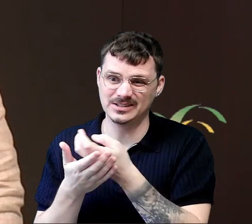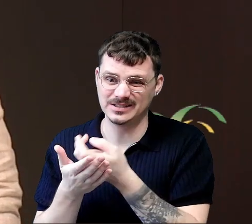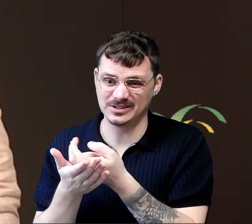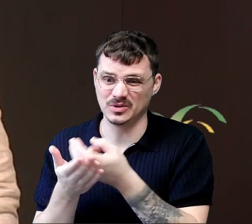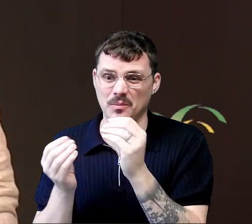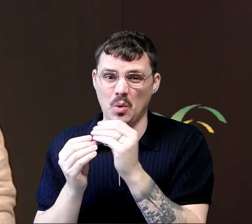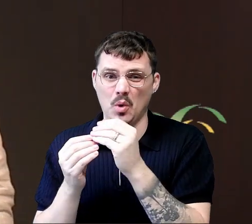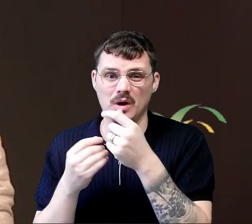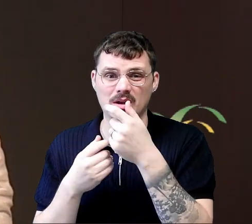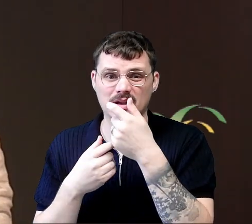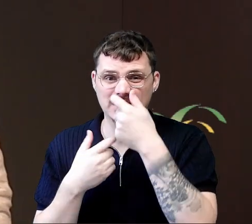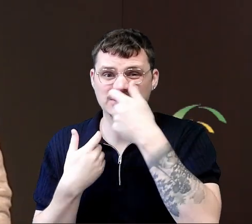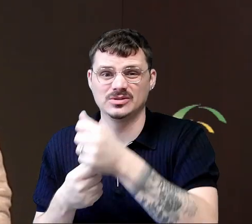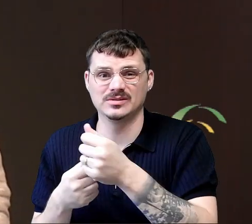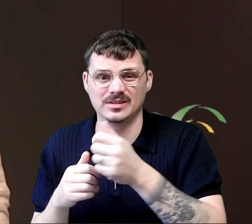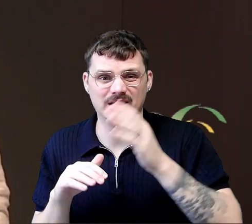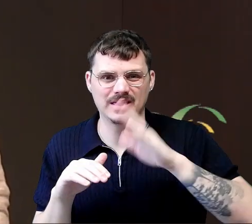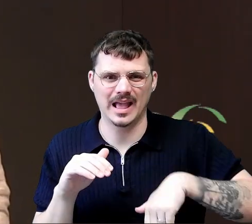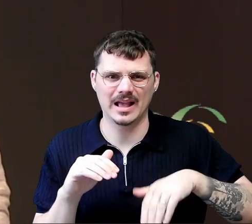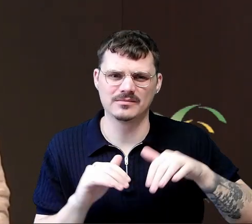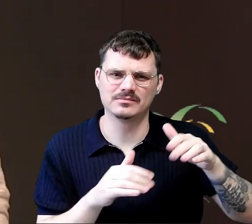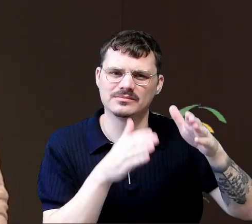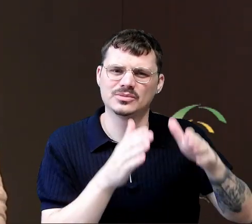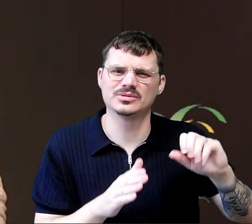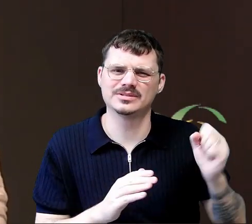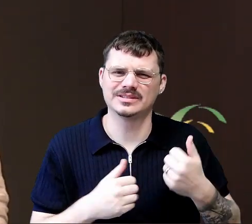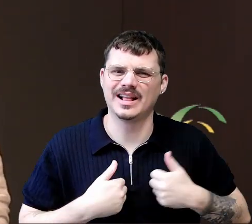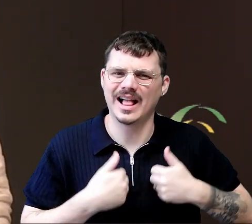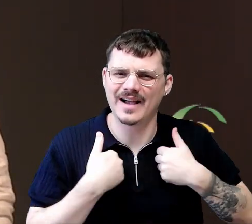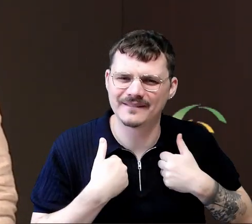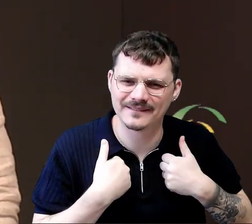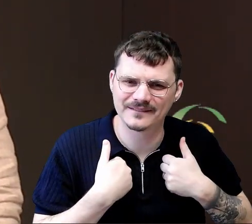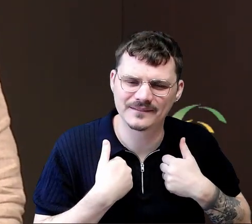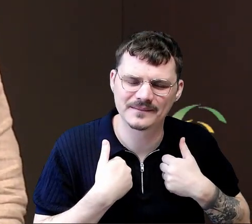life? Pretending to have a seizure. Yikes.